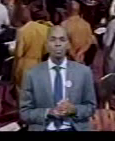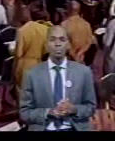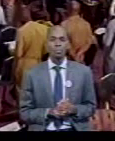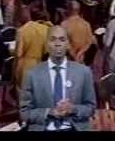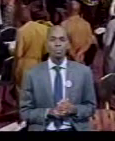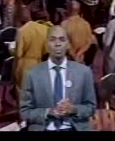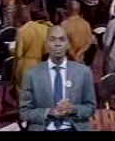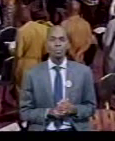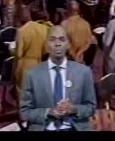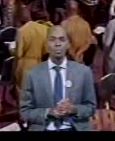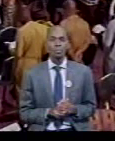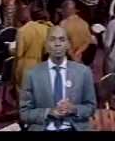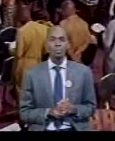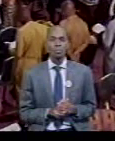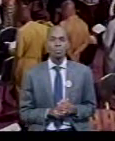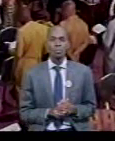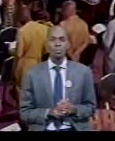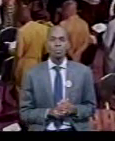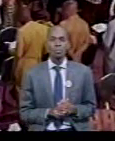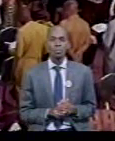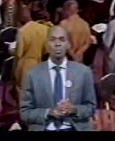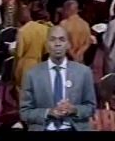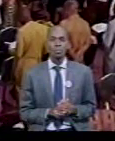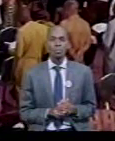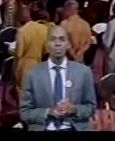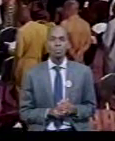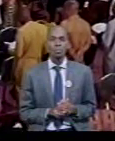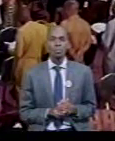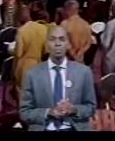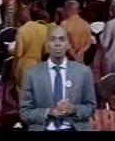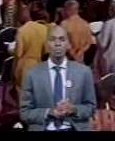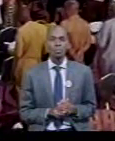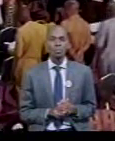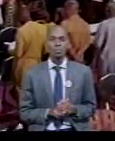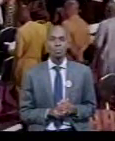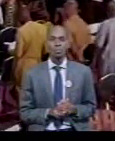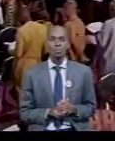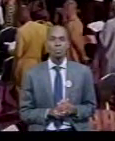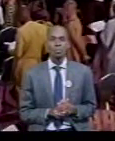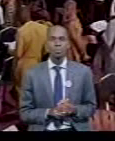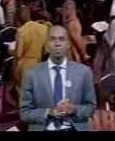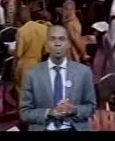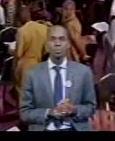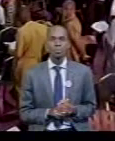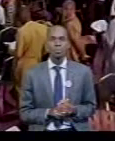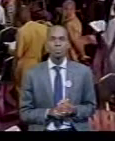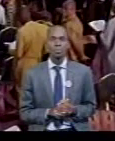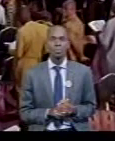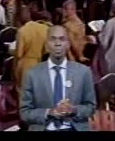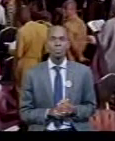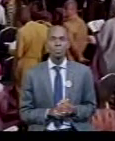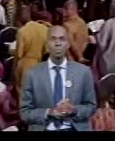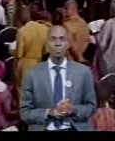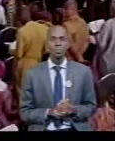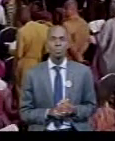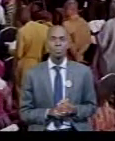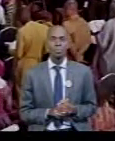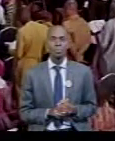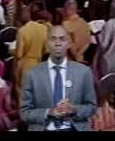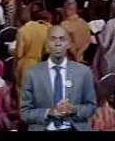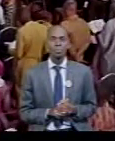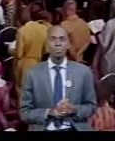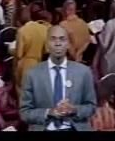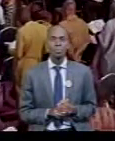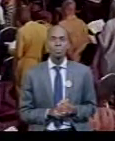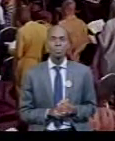just from Jesus simply taking life and rest and joy and peace. I'm so glad I learned to trust